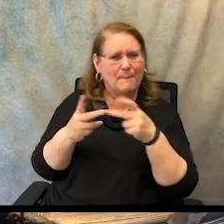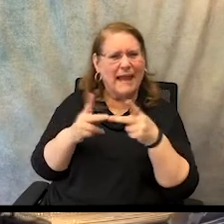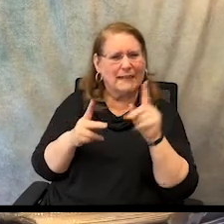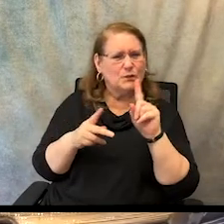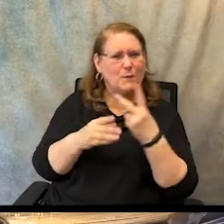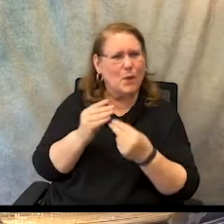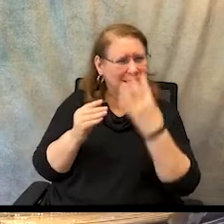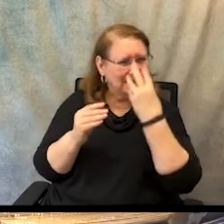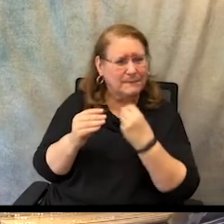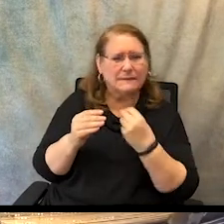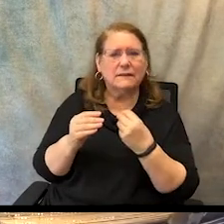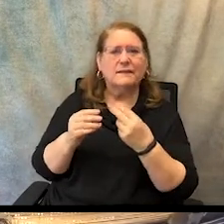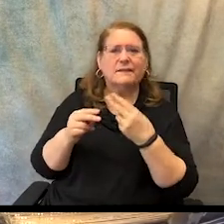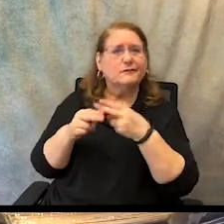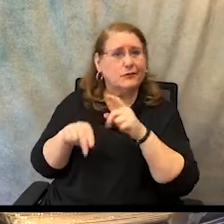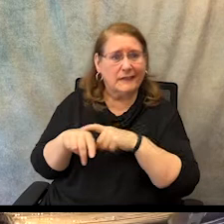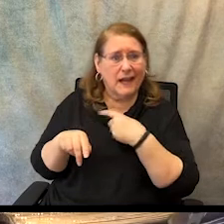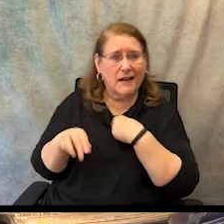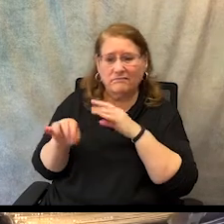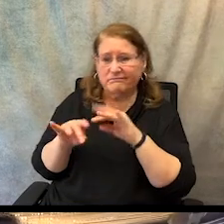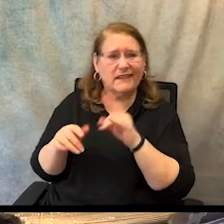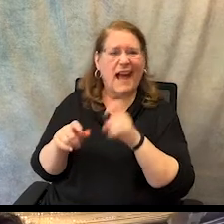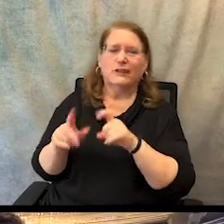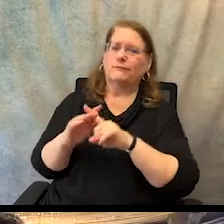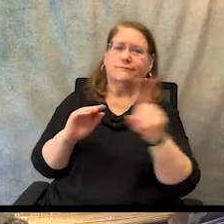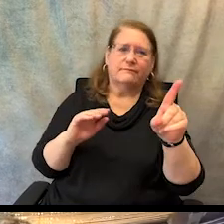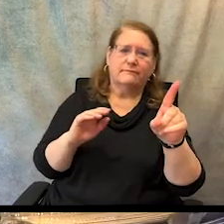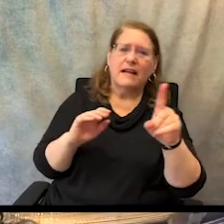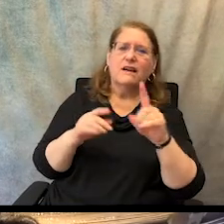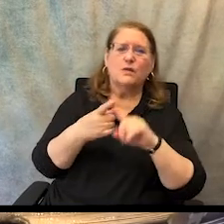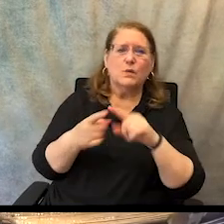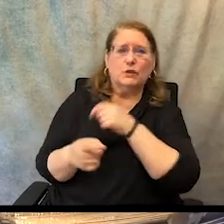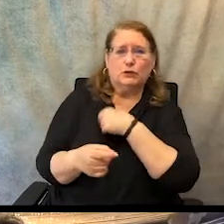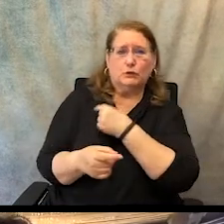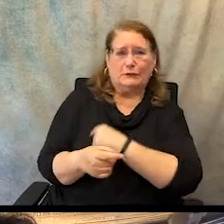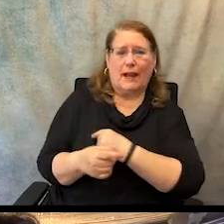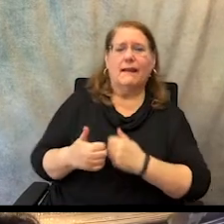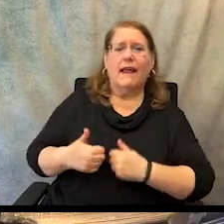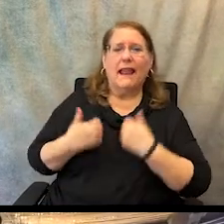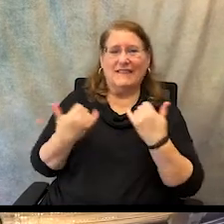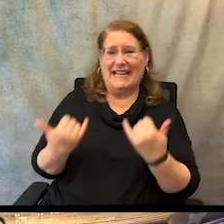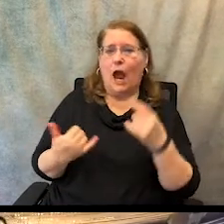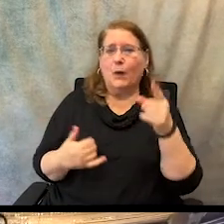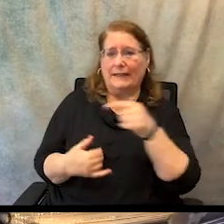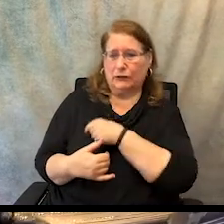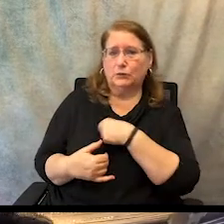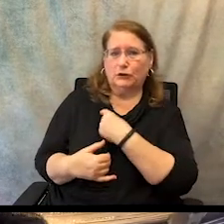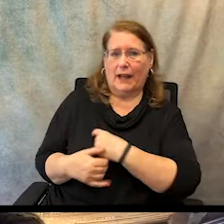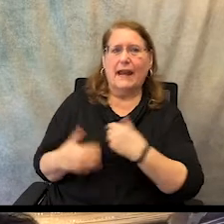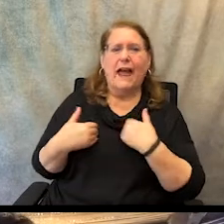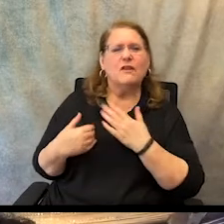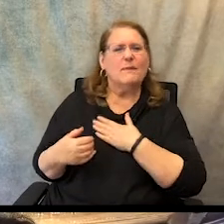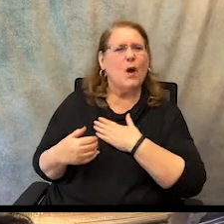was prisoned for a short time, and then I had to flee Syria and go to Switzerland, where I am living now, and I